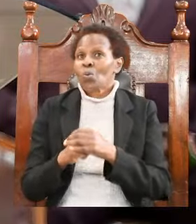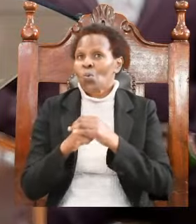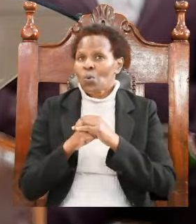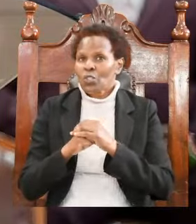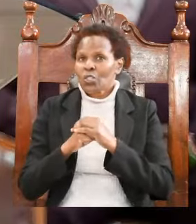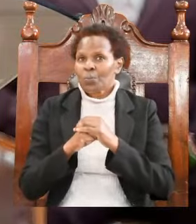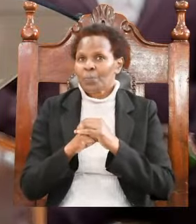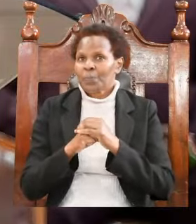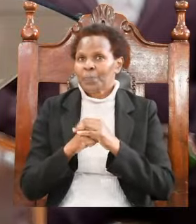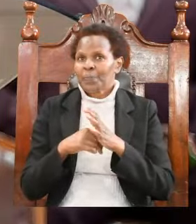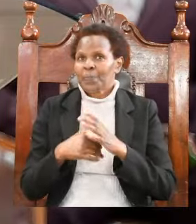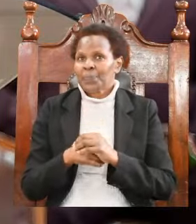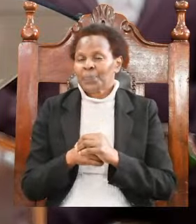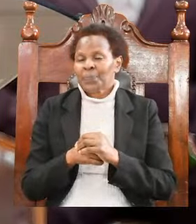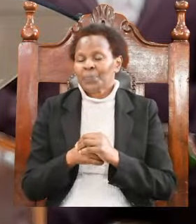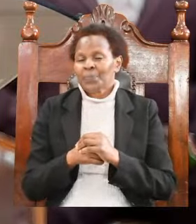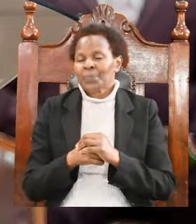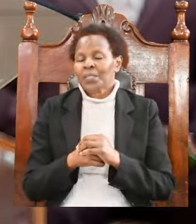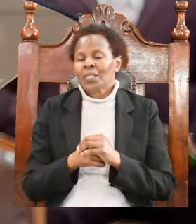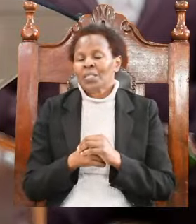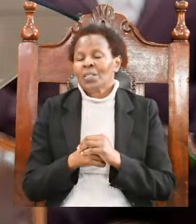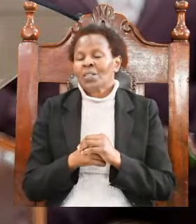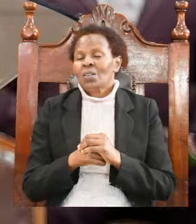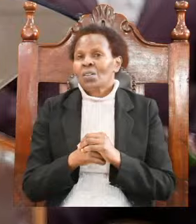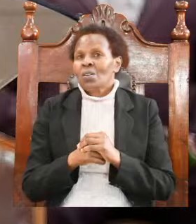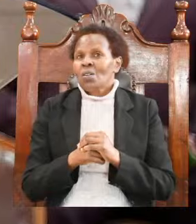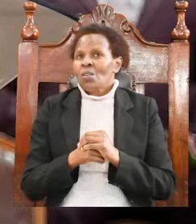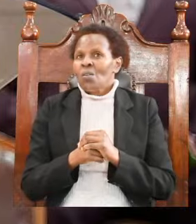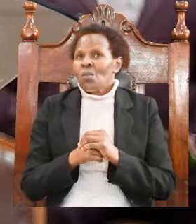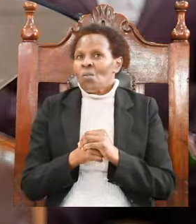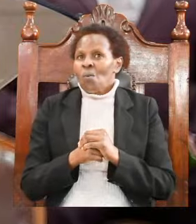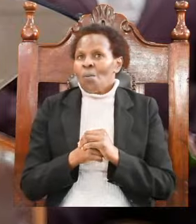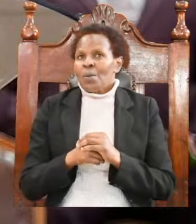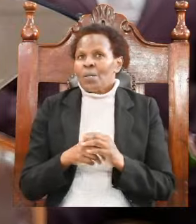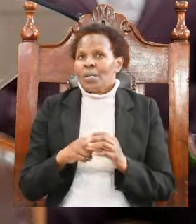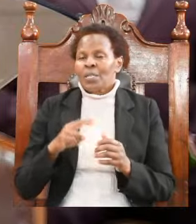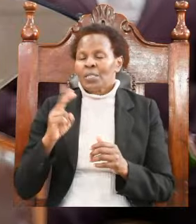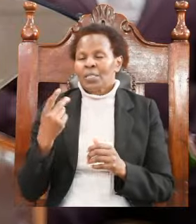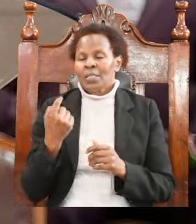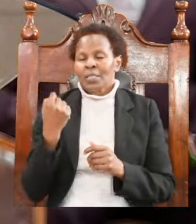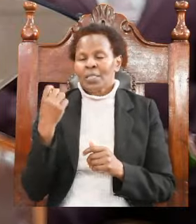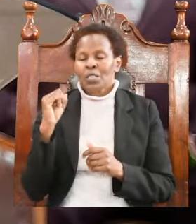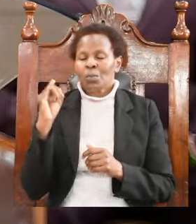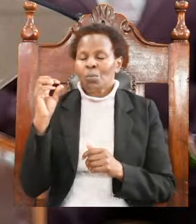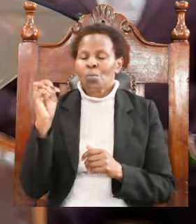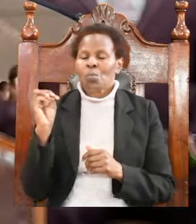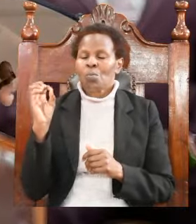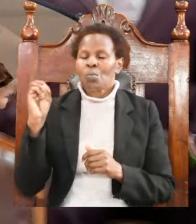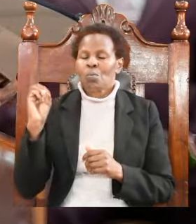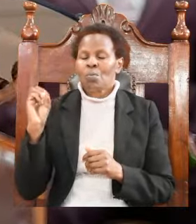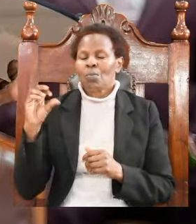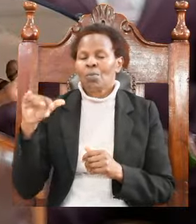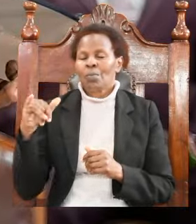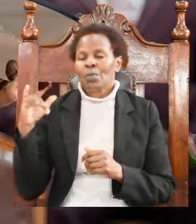today. 2 Timothy chapter 2, chapter 4, verse